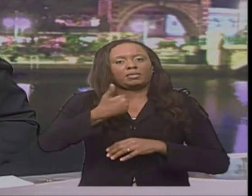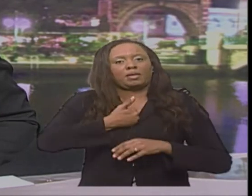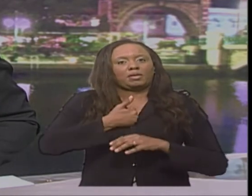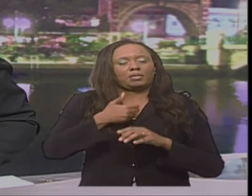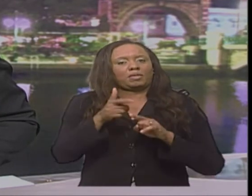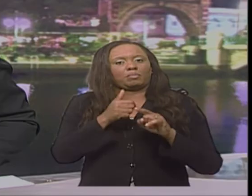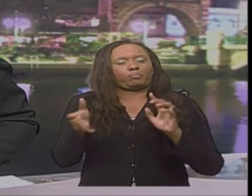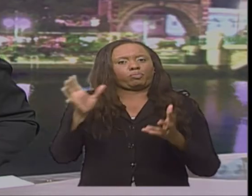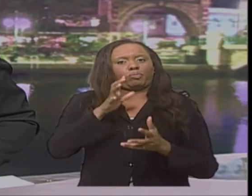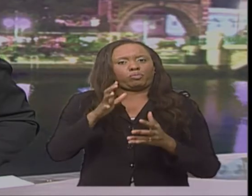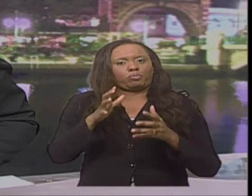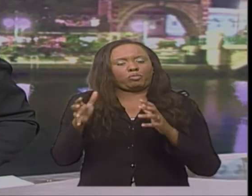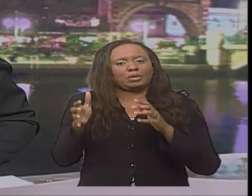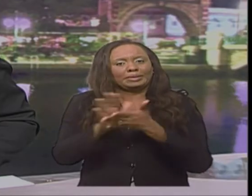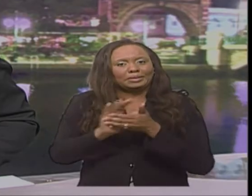disasters.